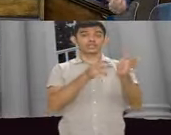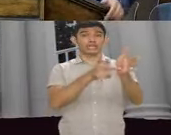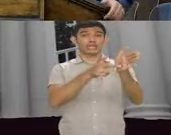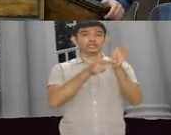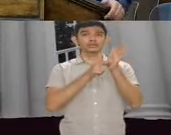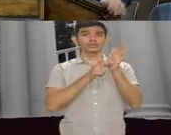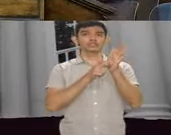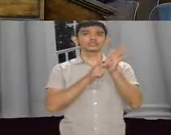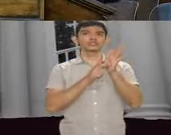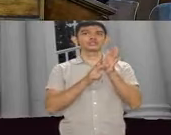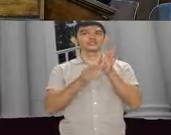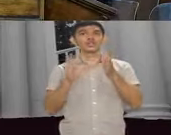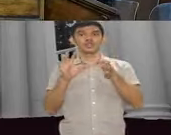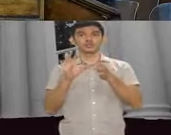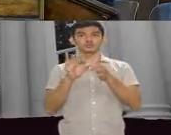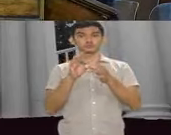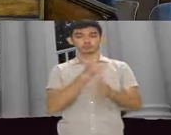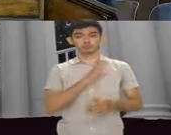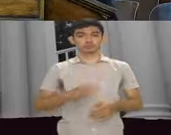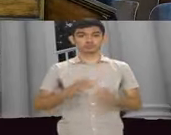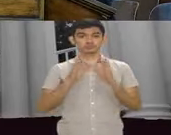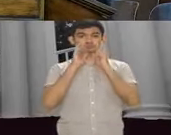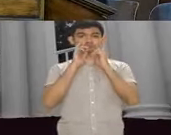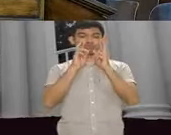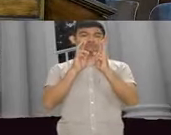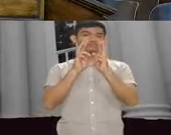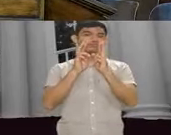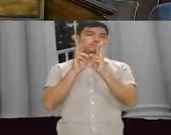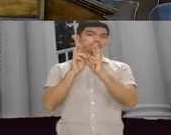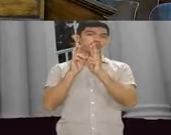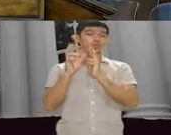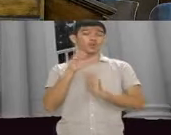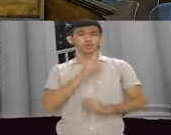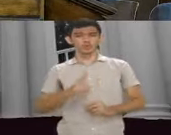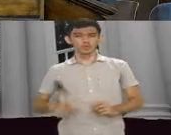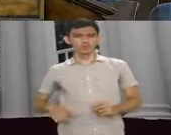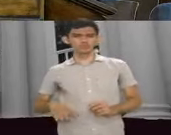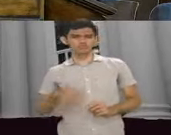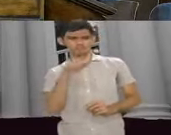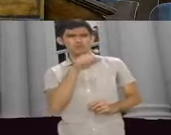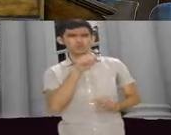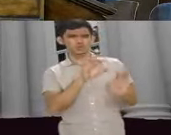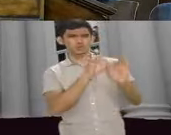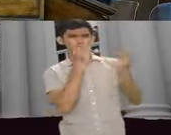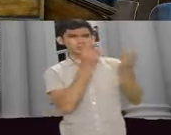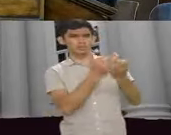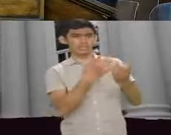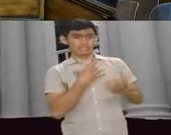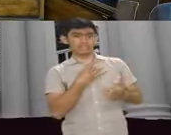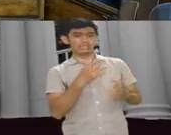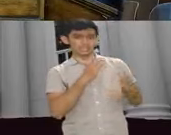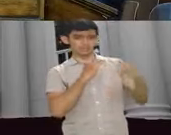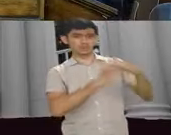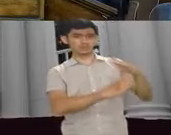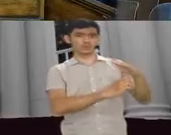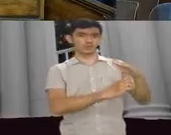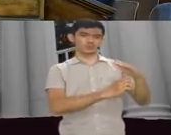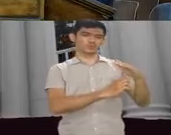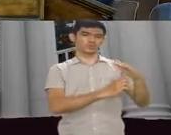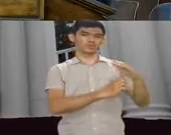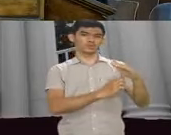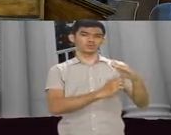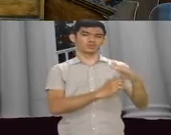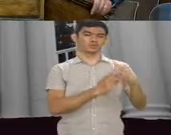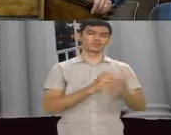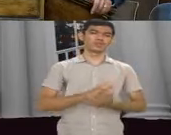nabusisi man sila. Ingon ang mga disciples, Lord, naay mong pamilya o? Sudlo na to ni, samni, gaplin mo diha,